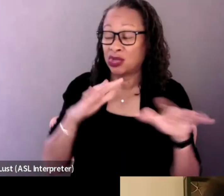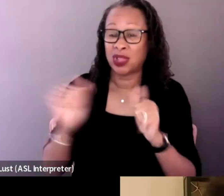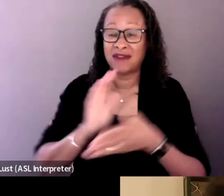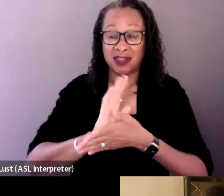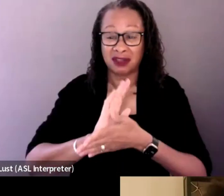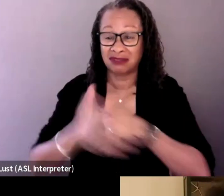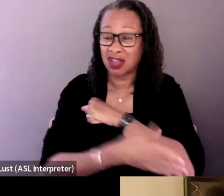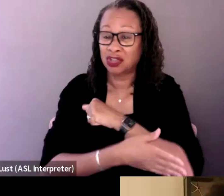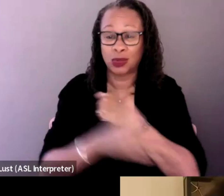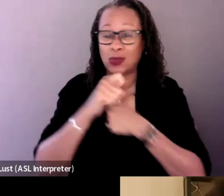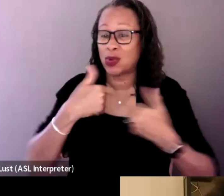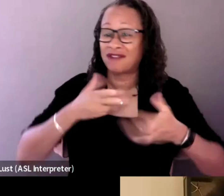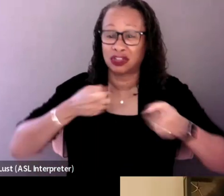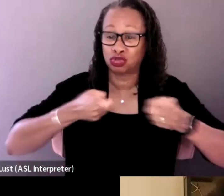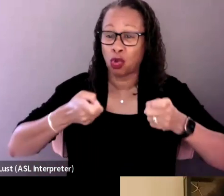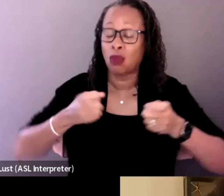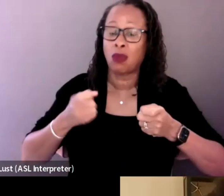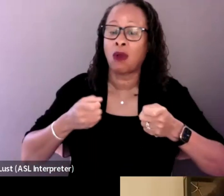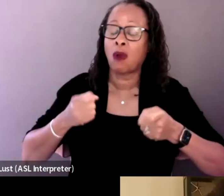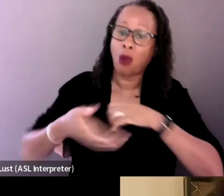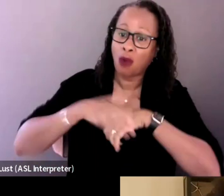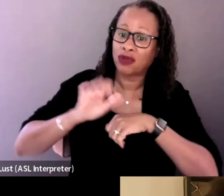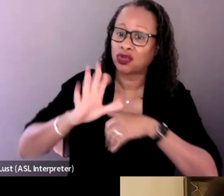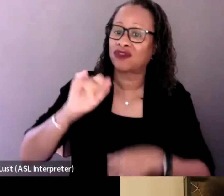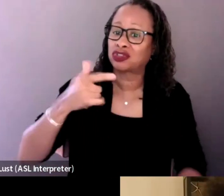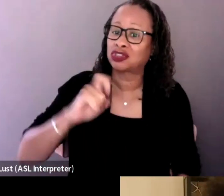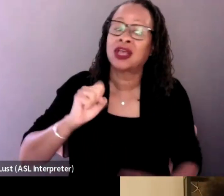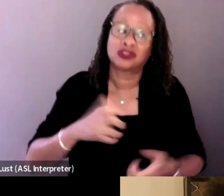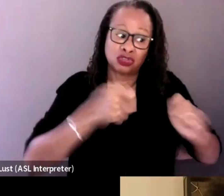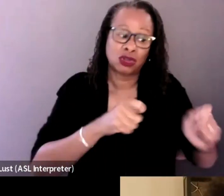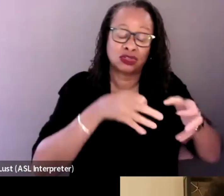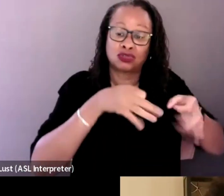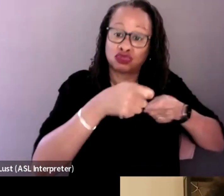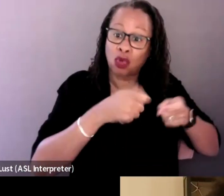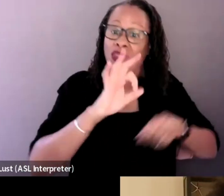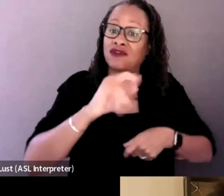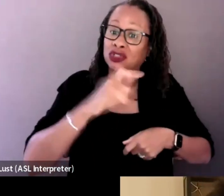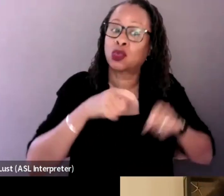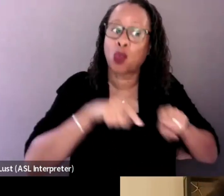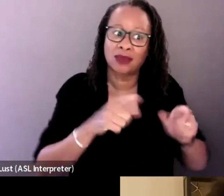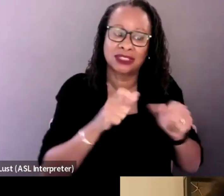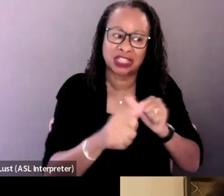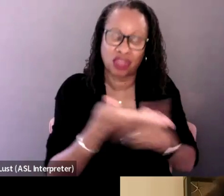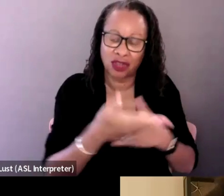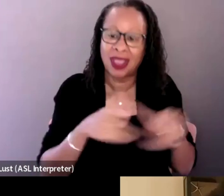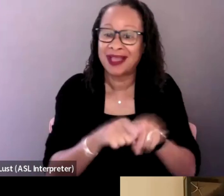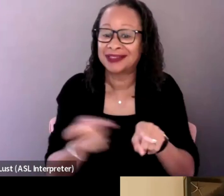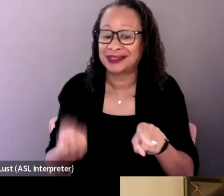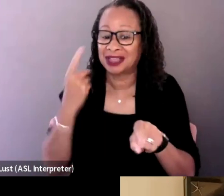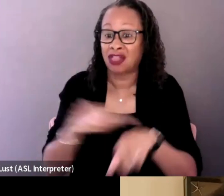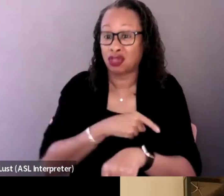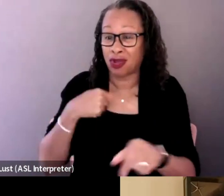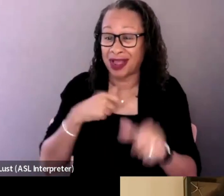footage. So they tried to control my footage when I was still there. And as I understand them, the longer